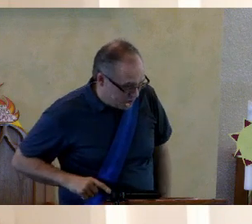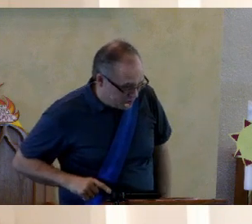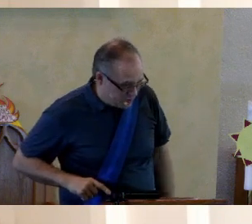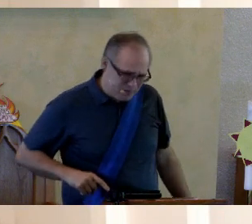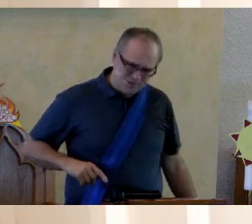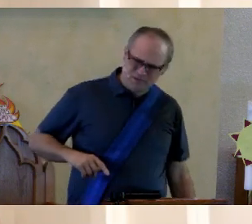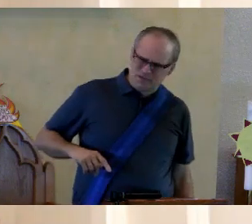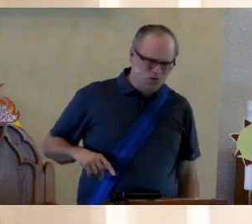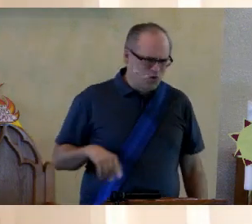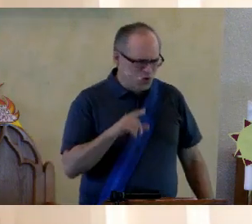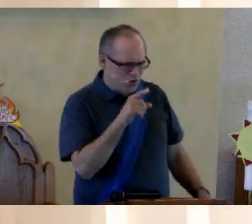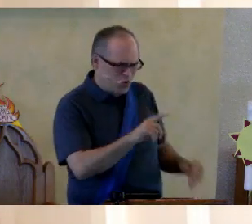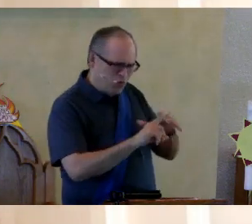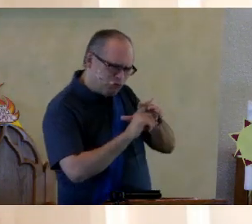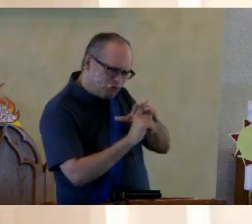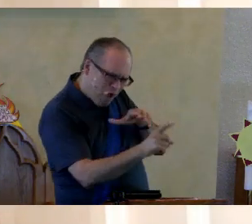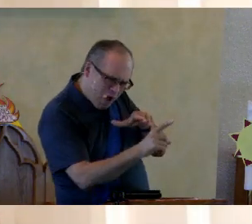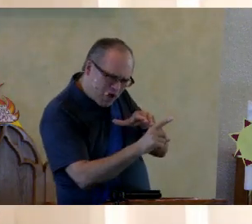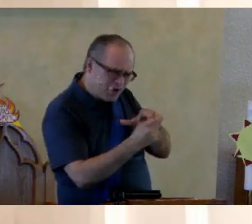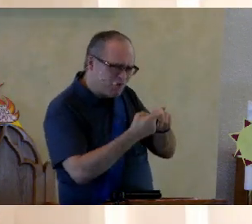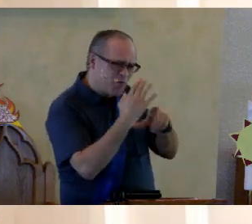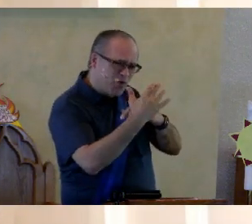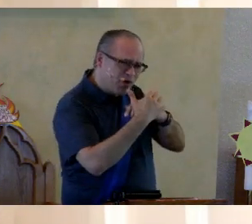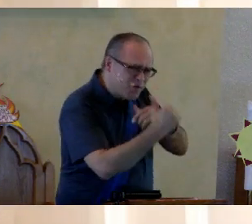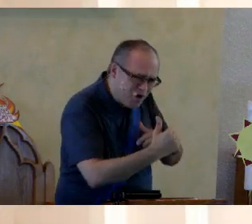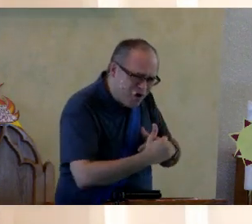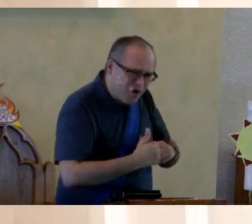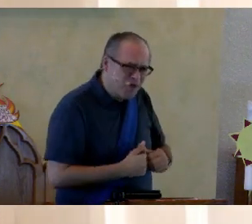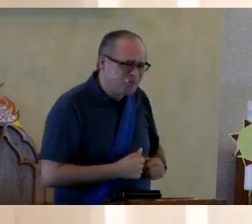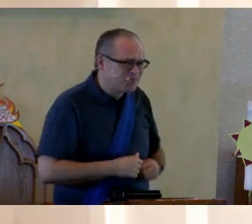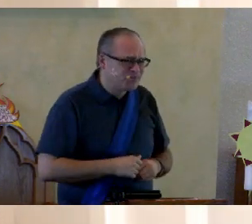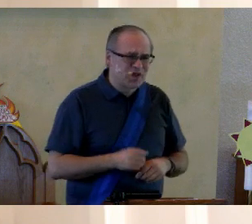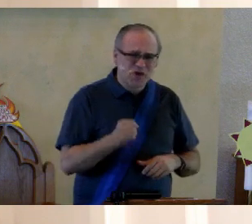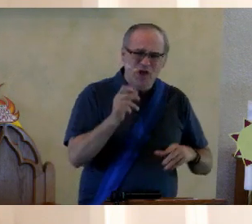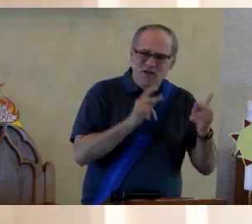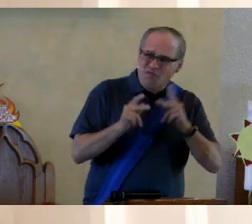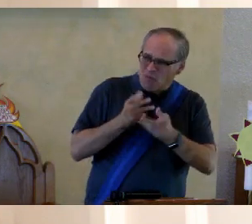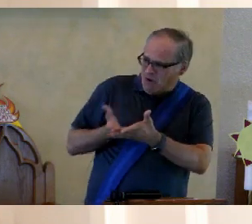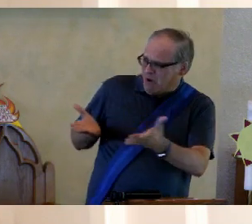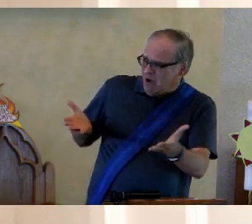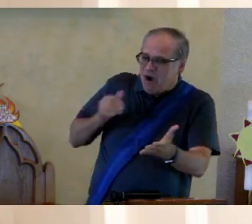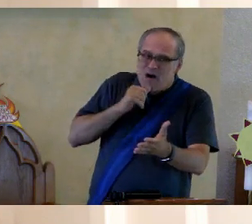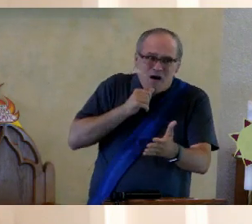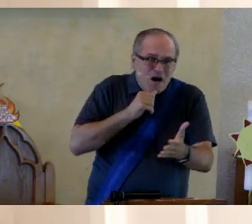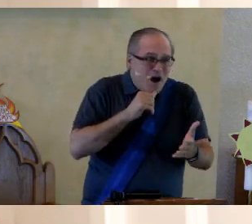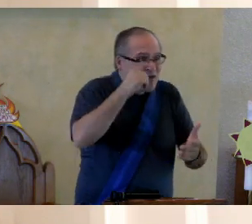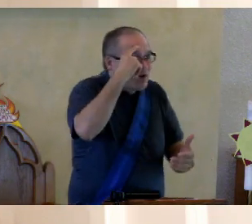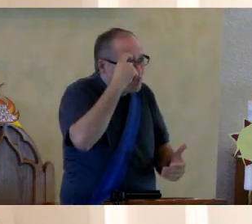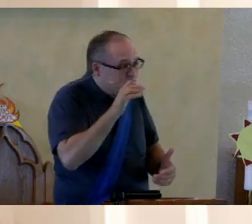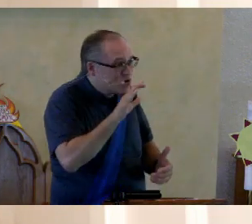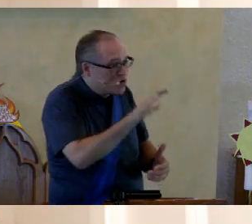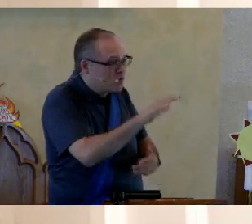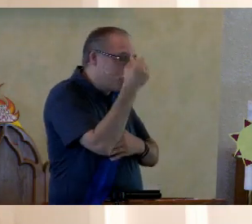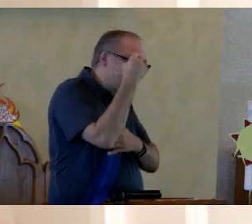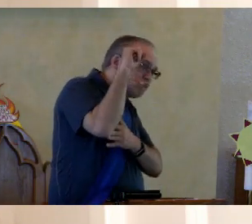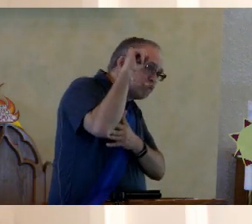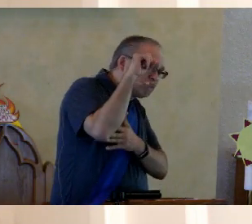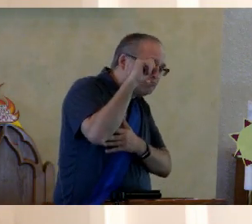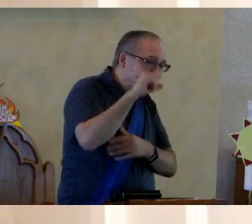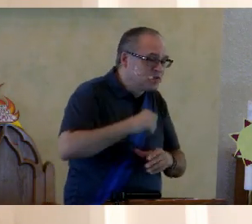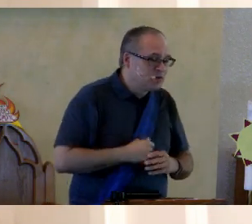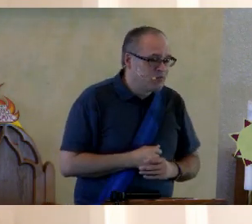on the run from your call, you have all these folks' lives hanging in the balance because of your disobedience." On the